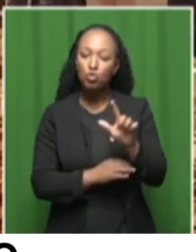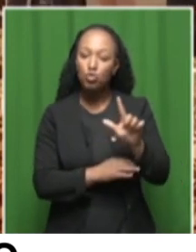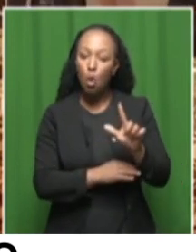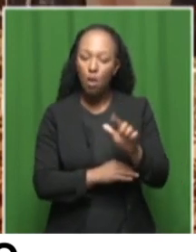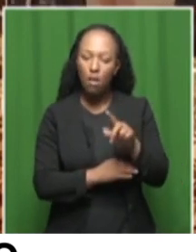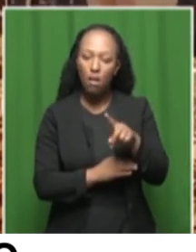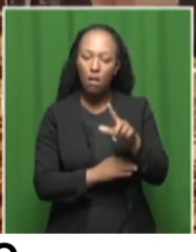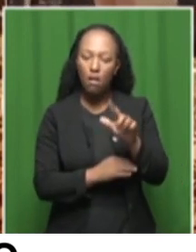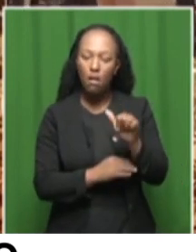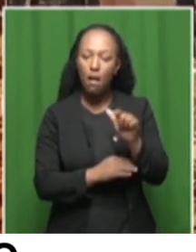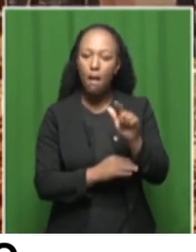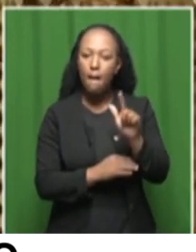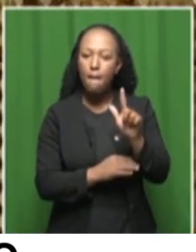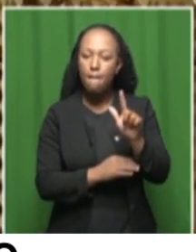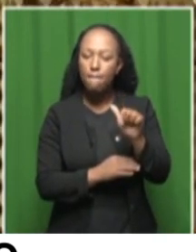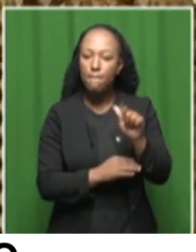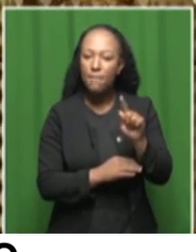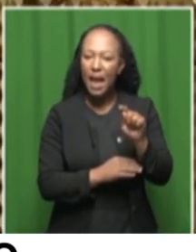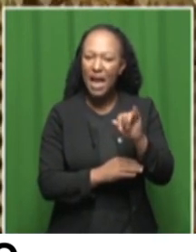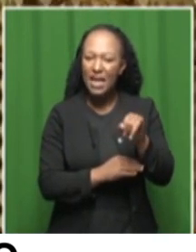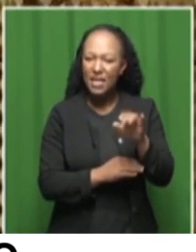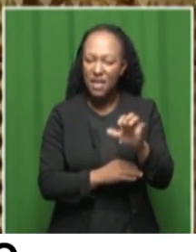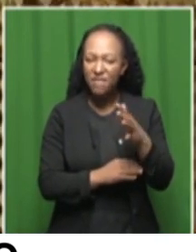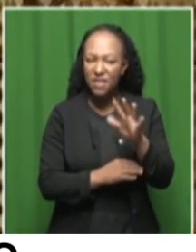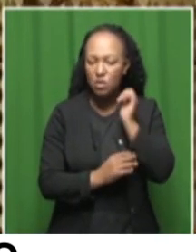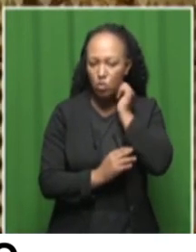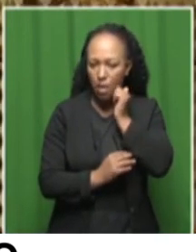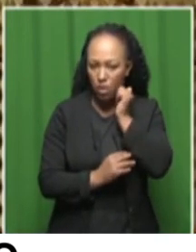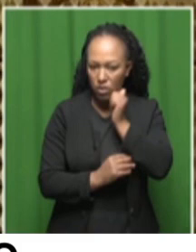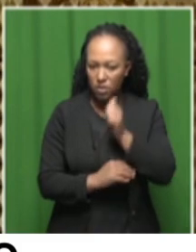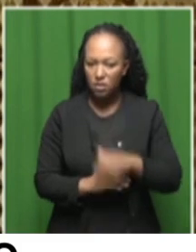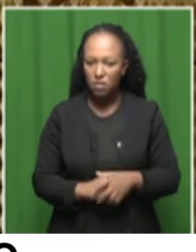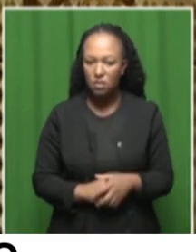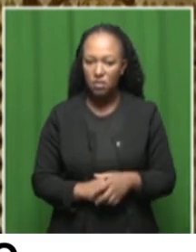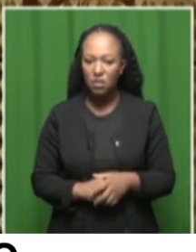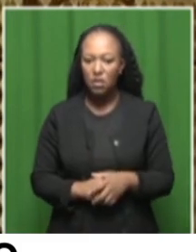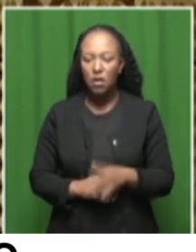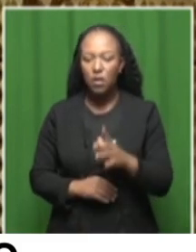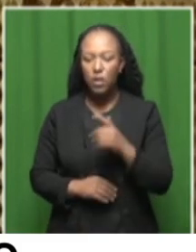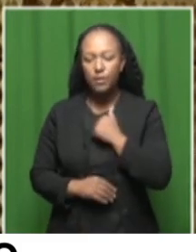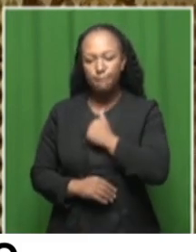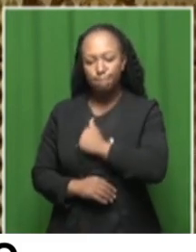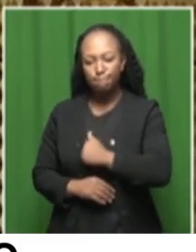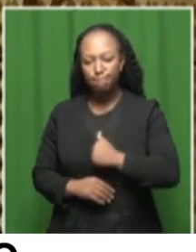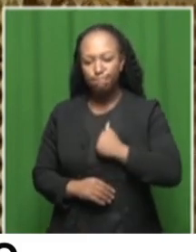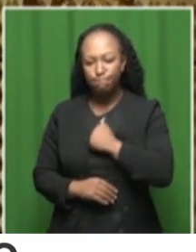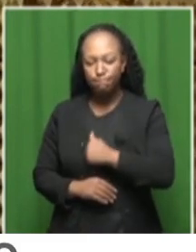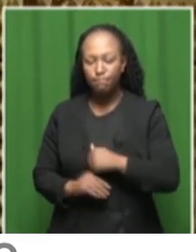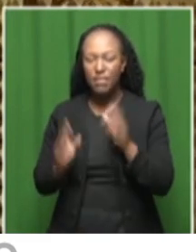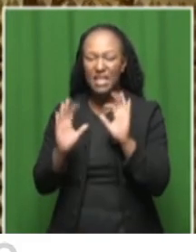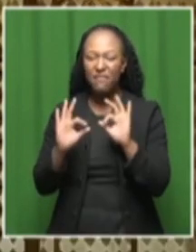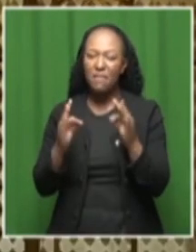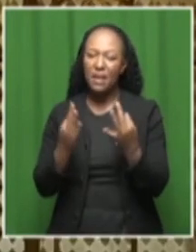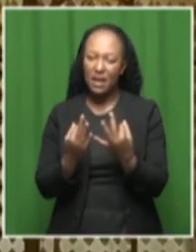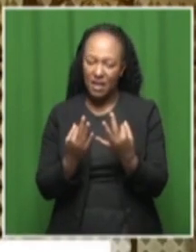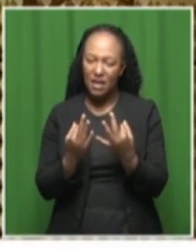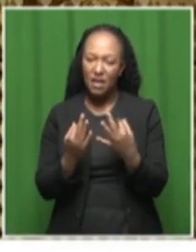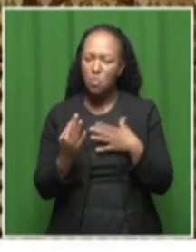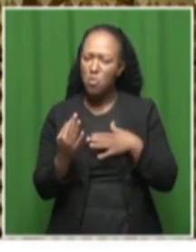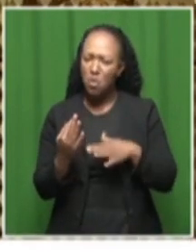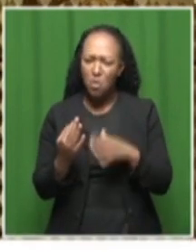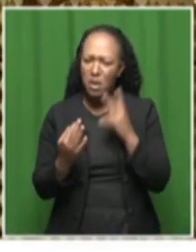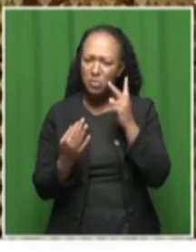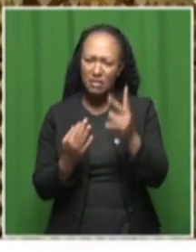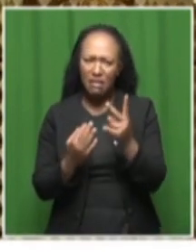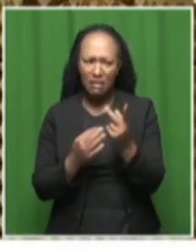the matter was handled. We are deeply sorry for what has happened to the family and would not want to see such an